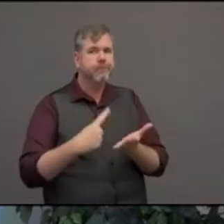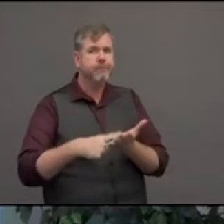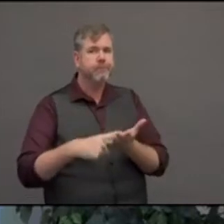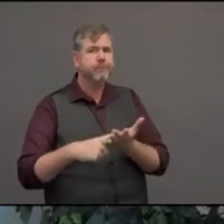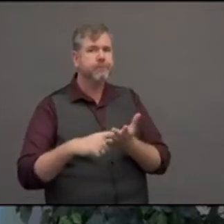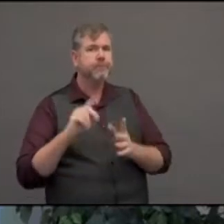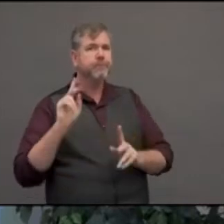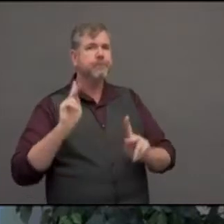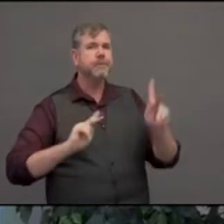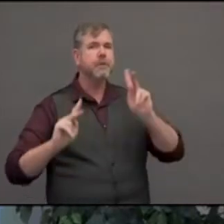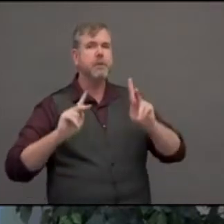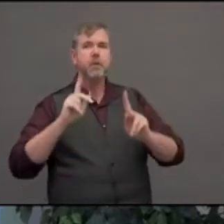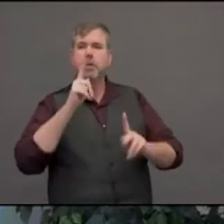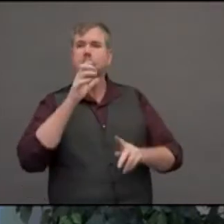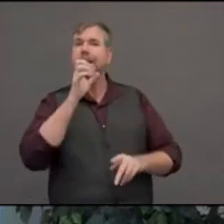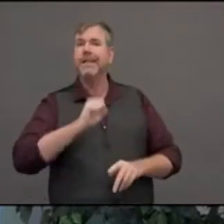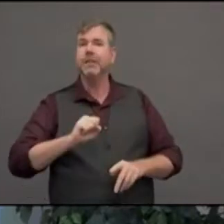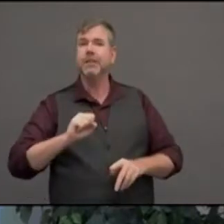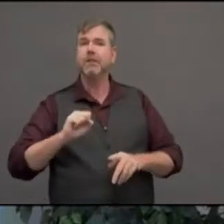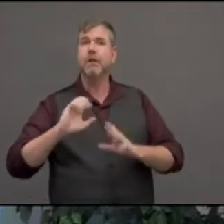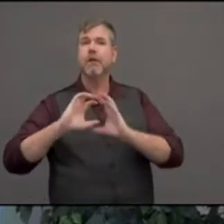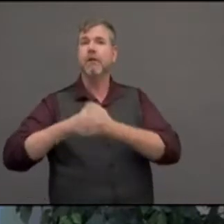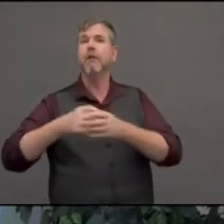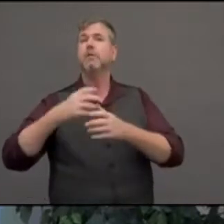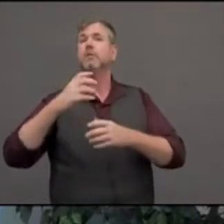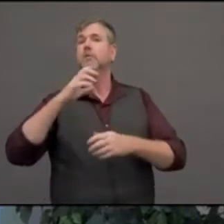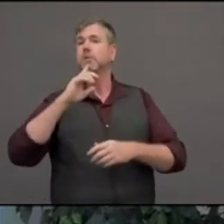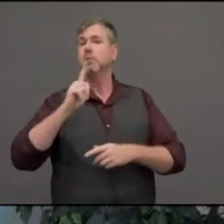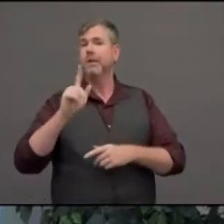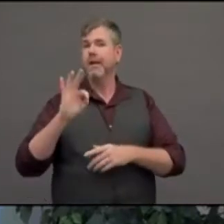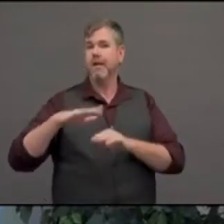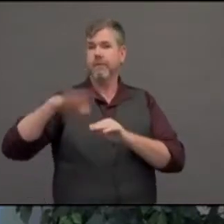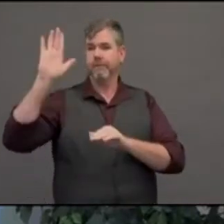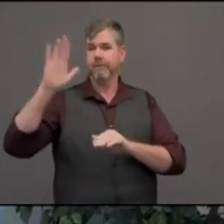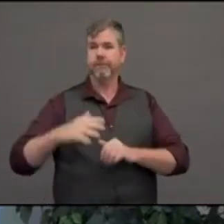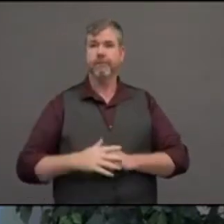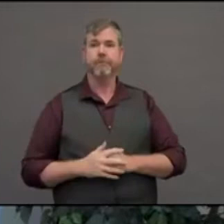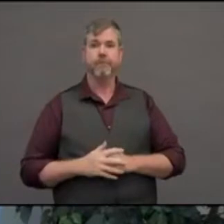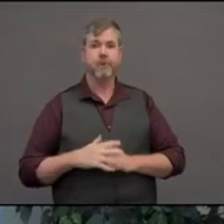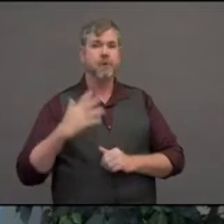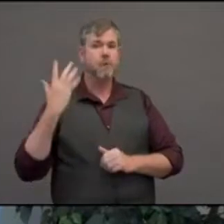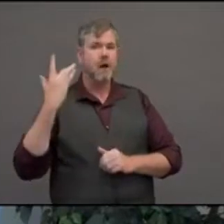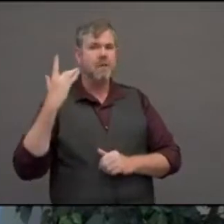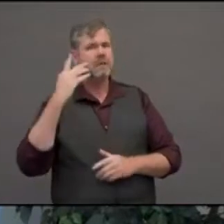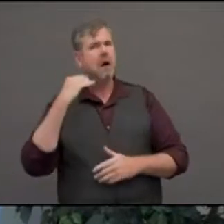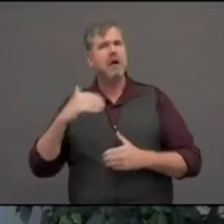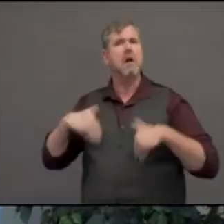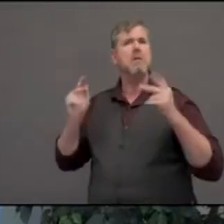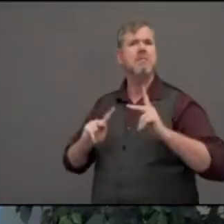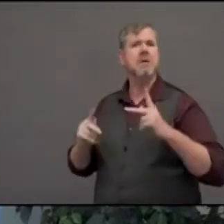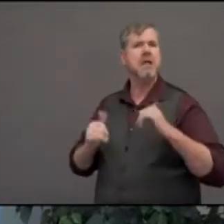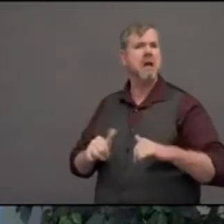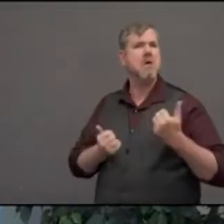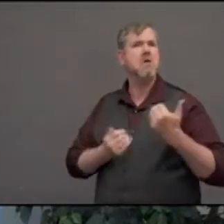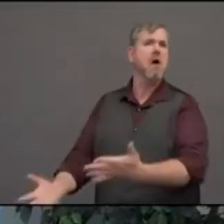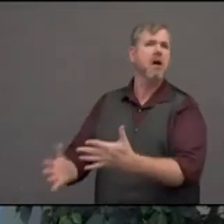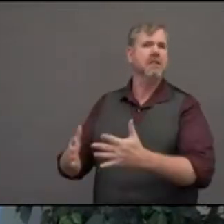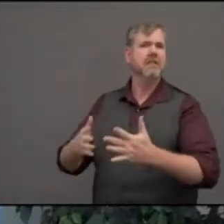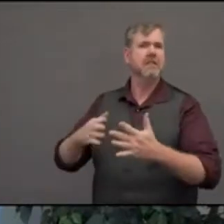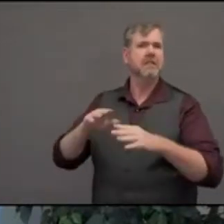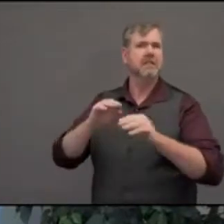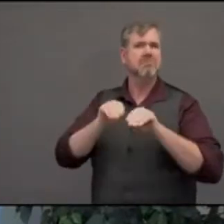I know it's so easy to say, oh, the young people are causing it. They're not listening, they're not doing it. But you know, they're not the cause. 2 weeks ago in my